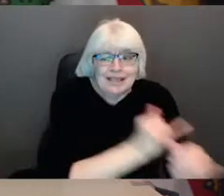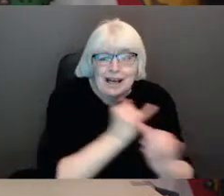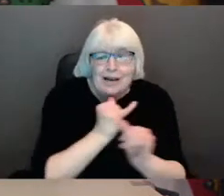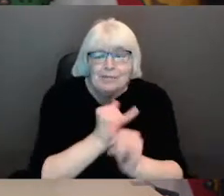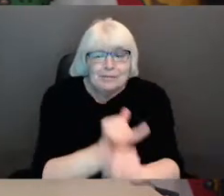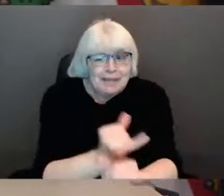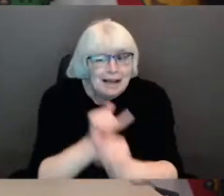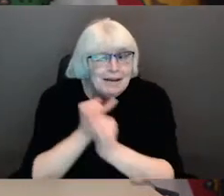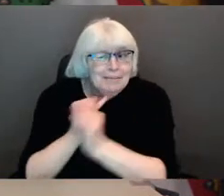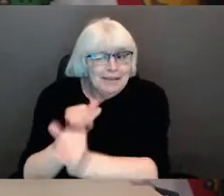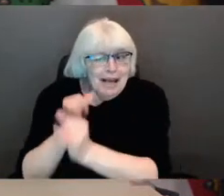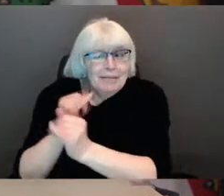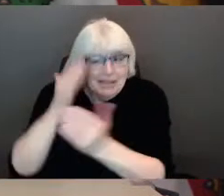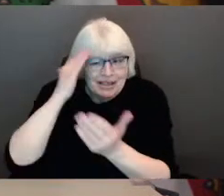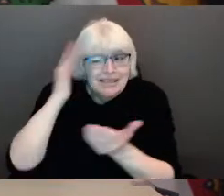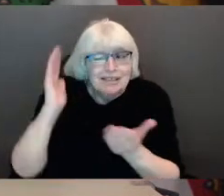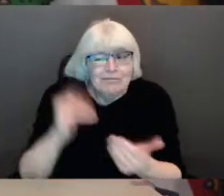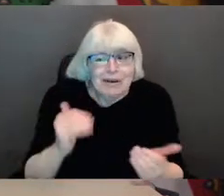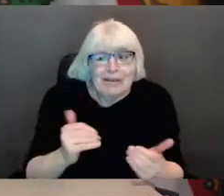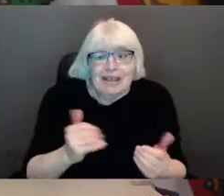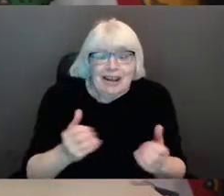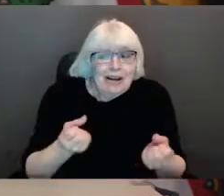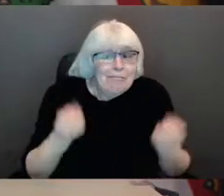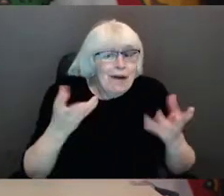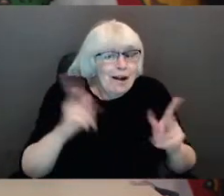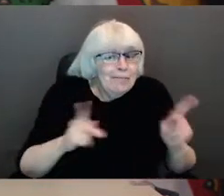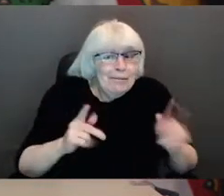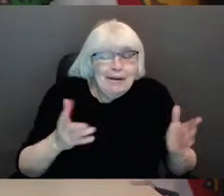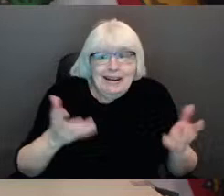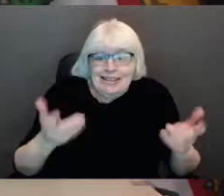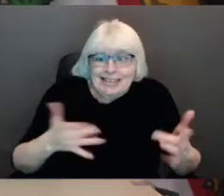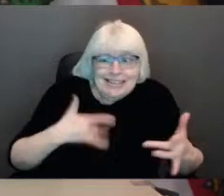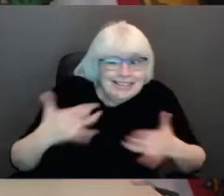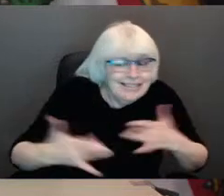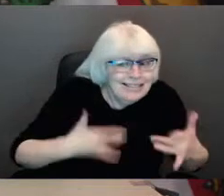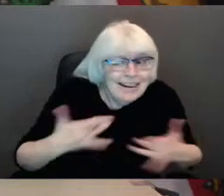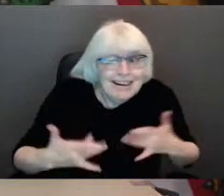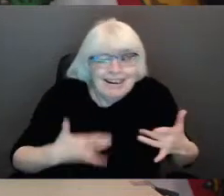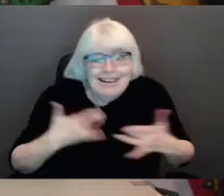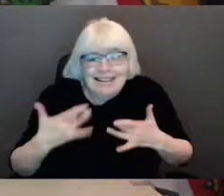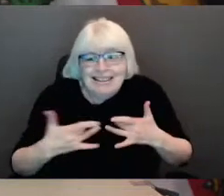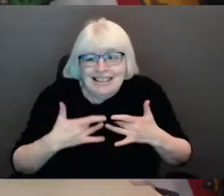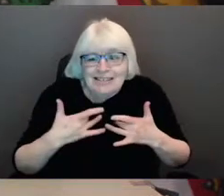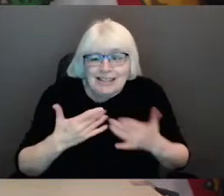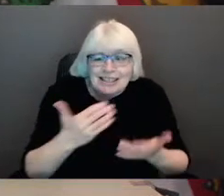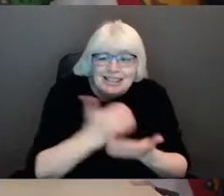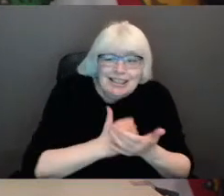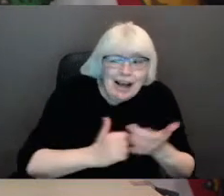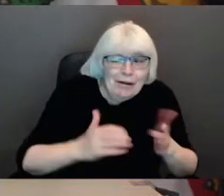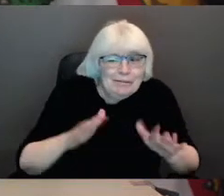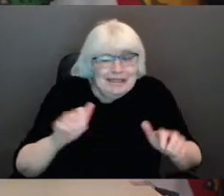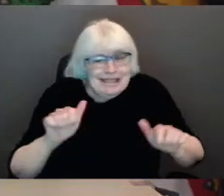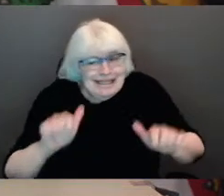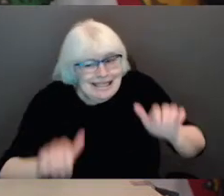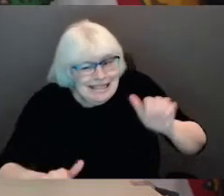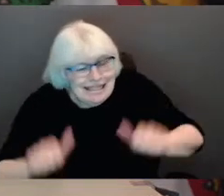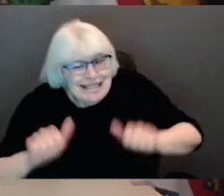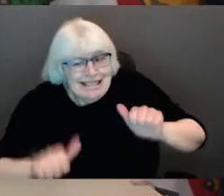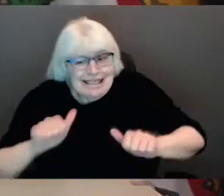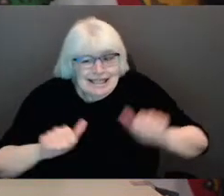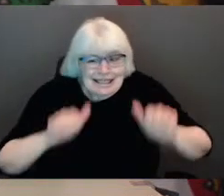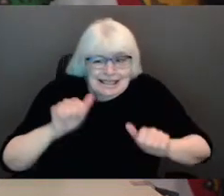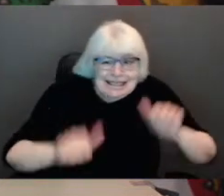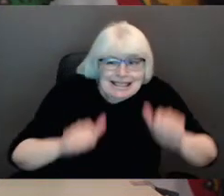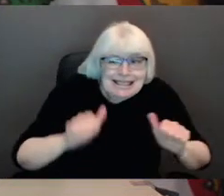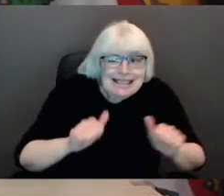of excitement and apprehension and an adjustment to a change in routine. I'm happy